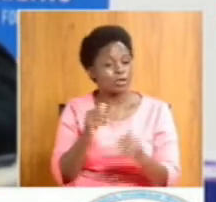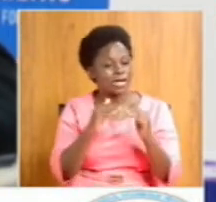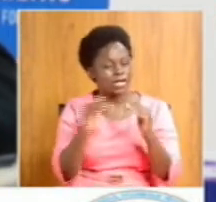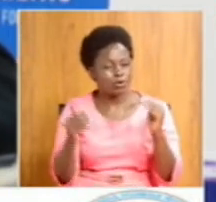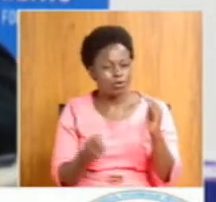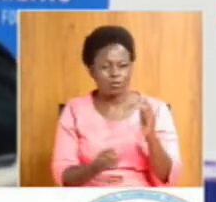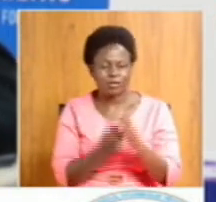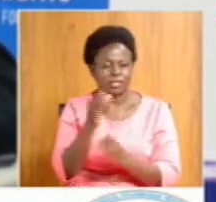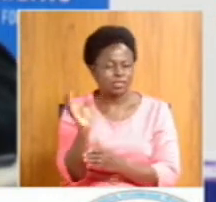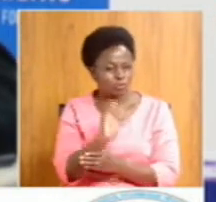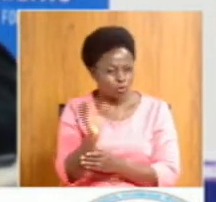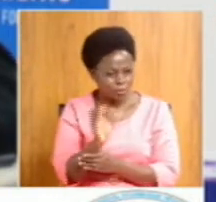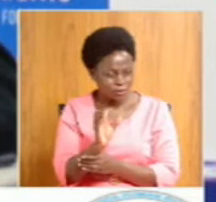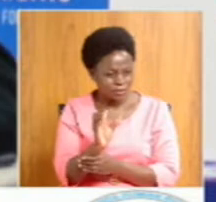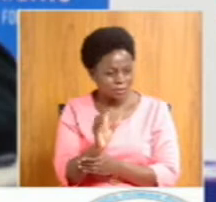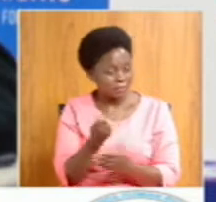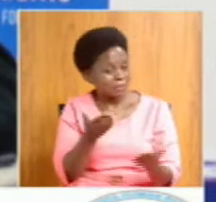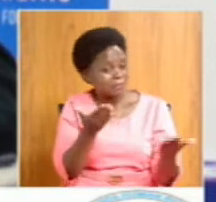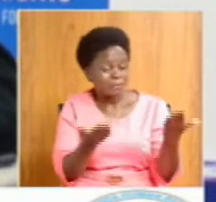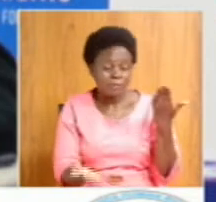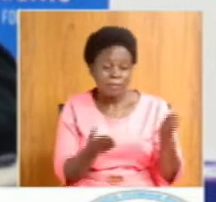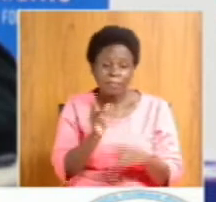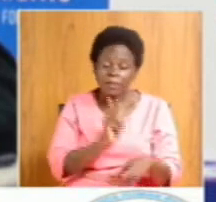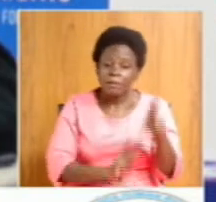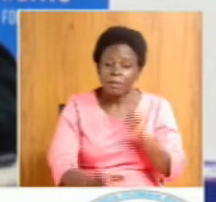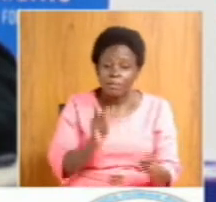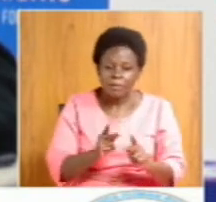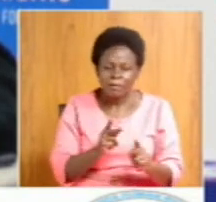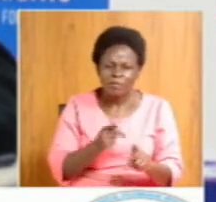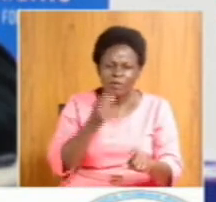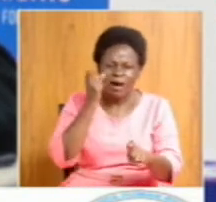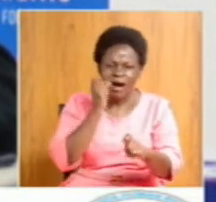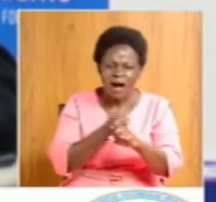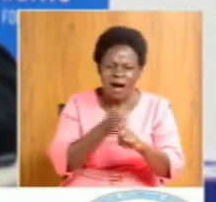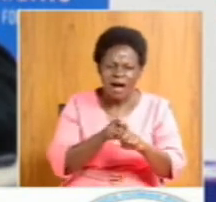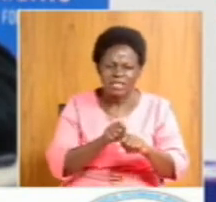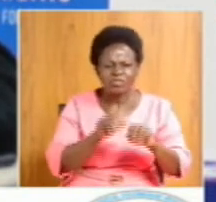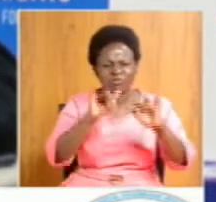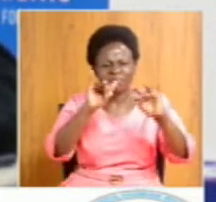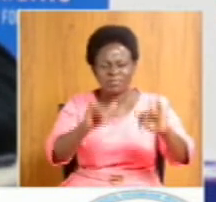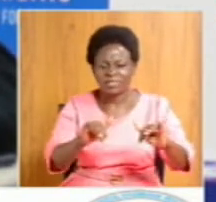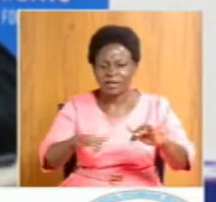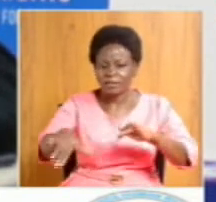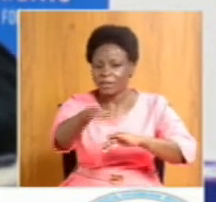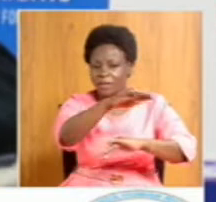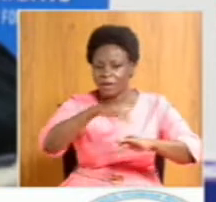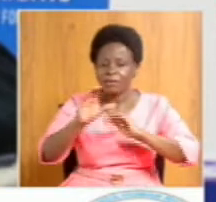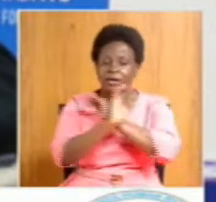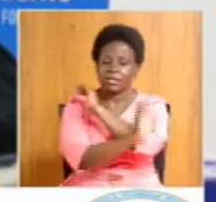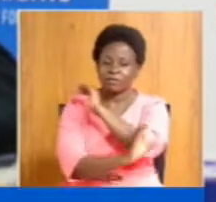Opportunities Commission. They could be people in hard to reach, hard to stay areas of this country.